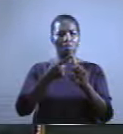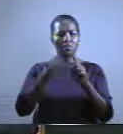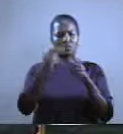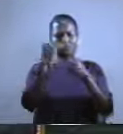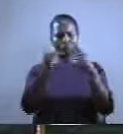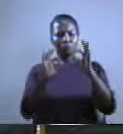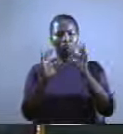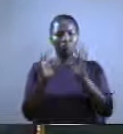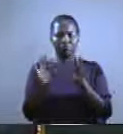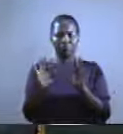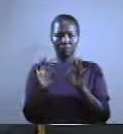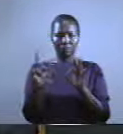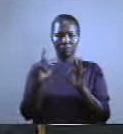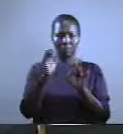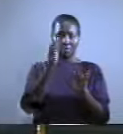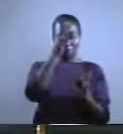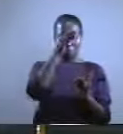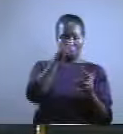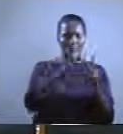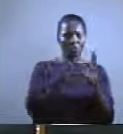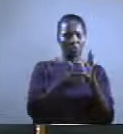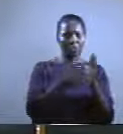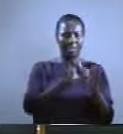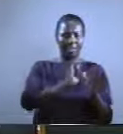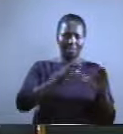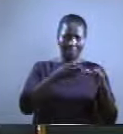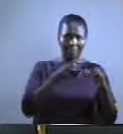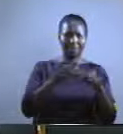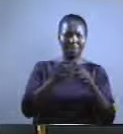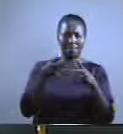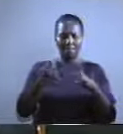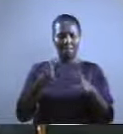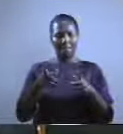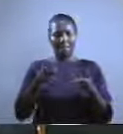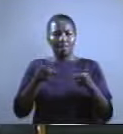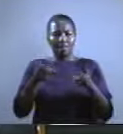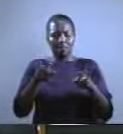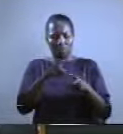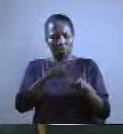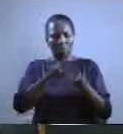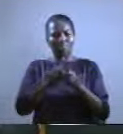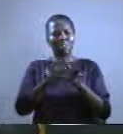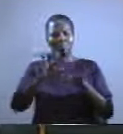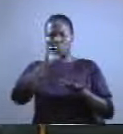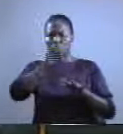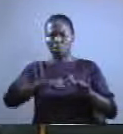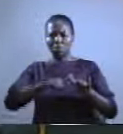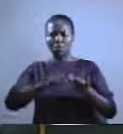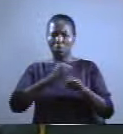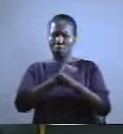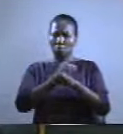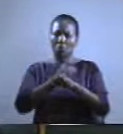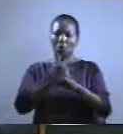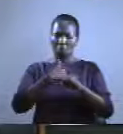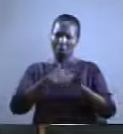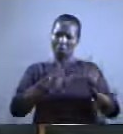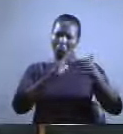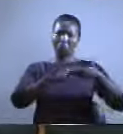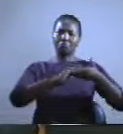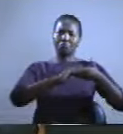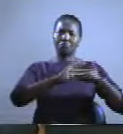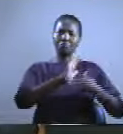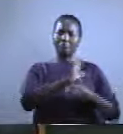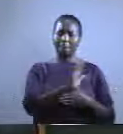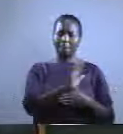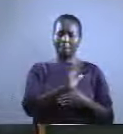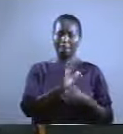rule. The players, coaching and technical staff, as well as the management and stalwart Pirates supporters all deserve to be congratulated. It